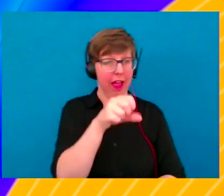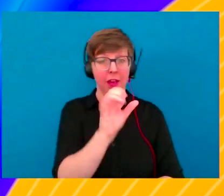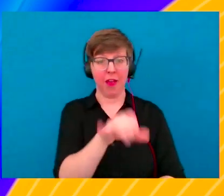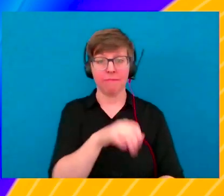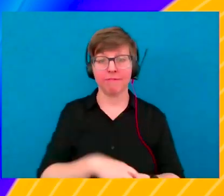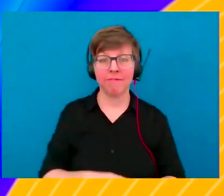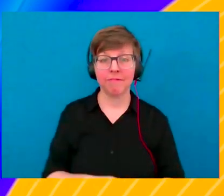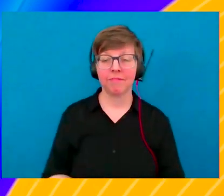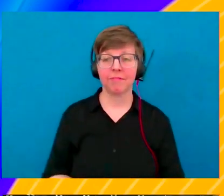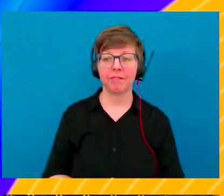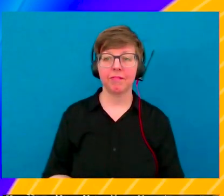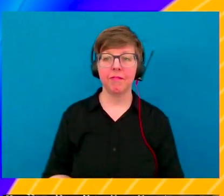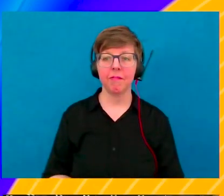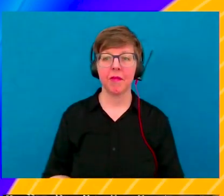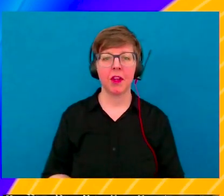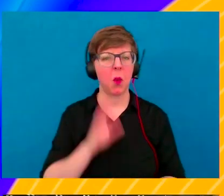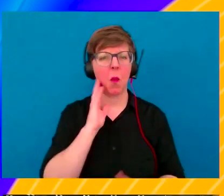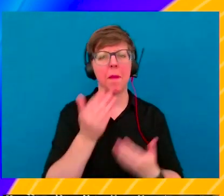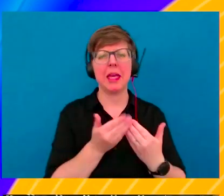easier just to show some stuff.